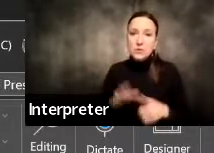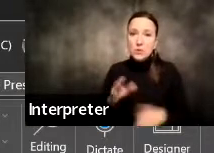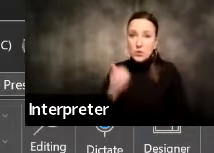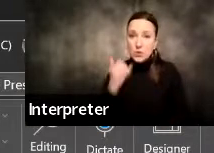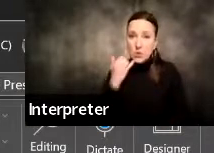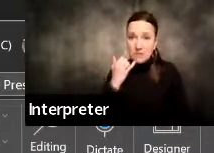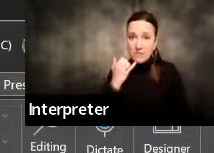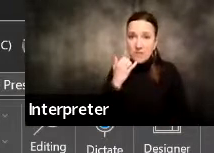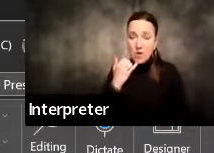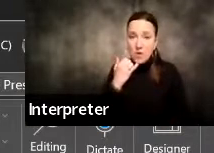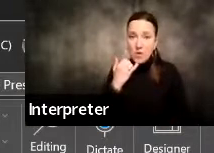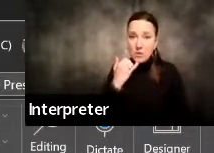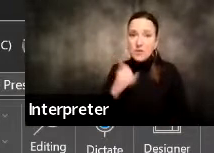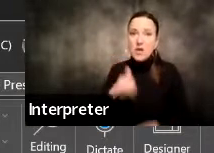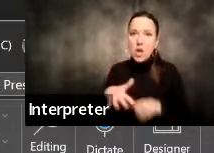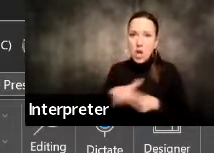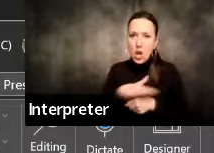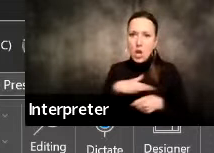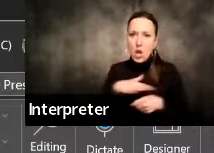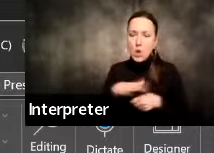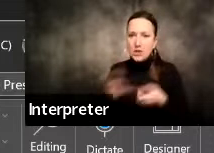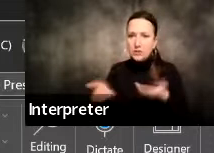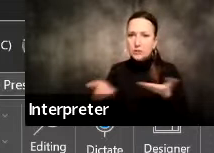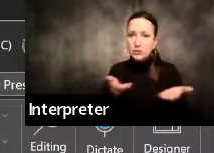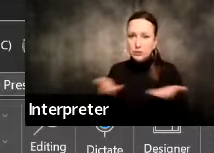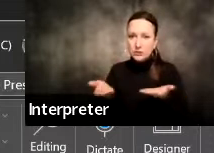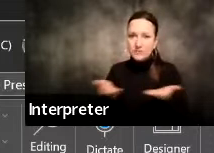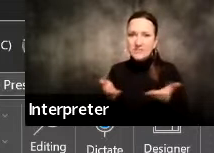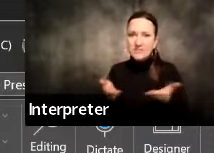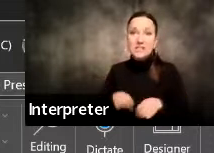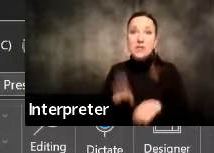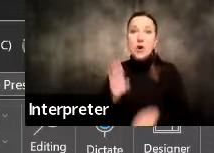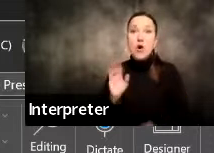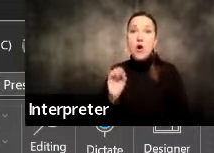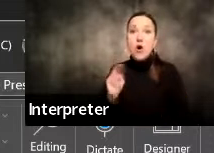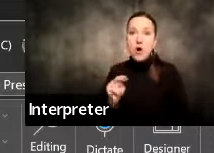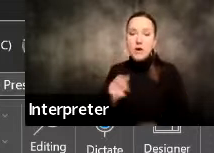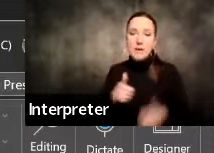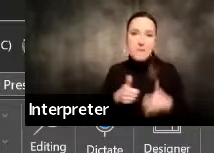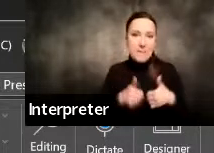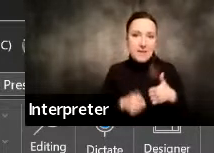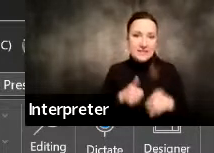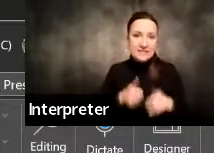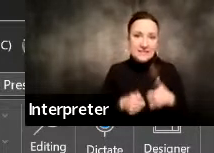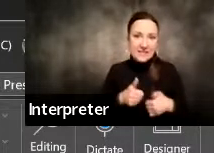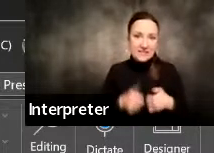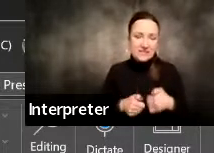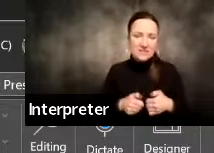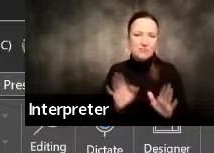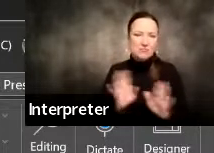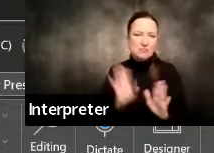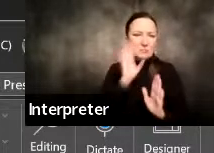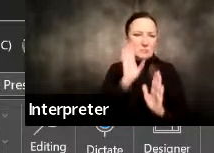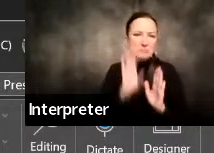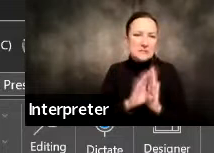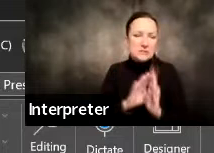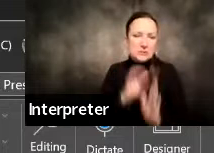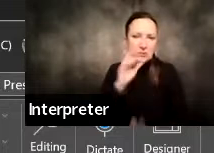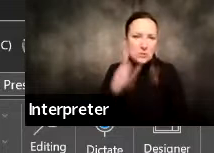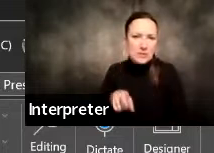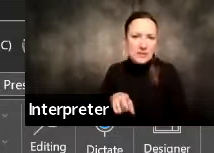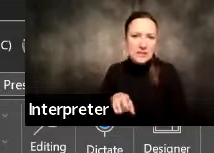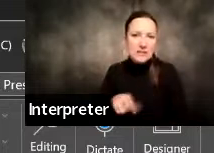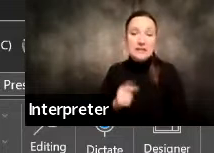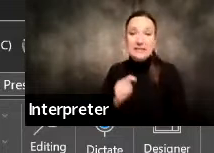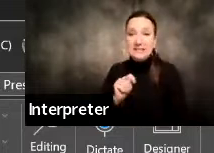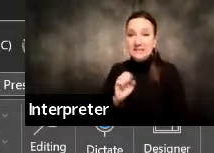in your cell phone. The location services must be turned on, and the text messages only, no photos or graphics. Text messages